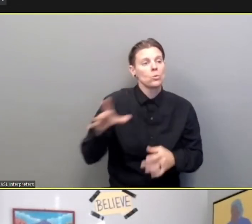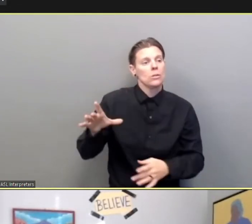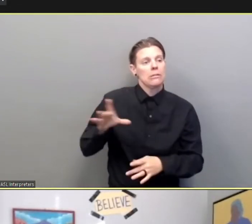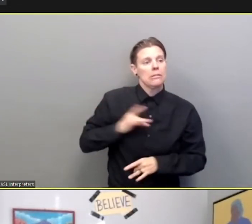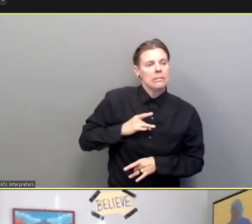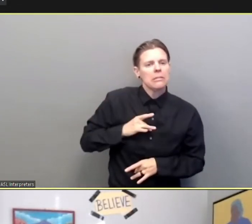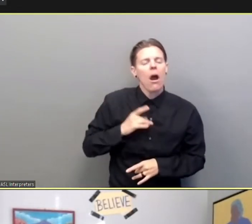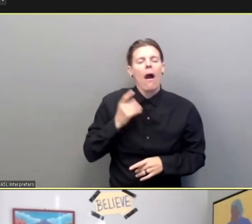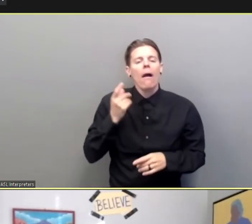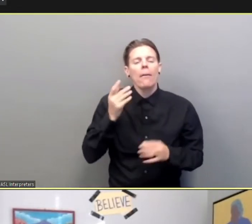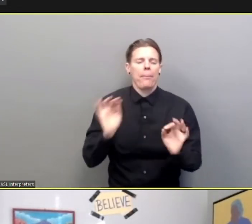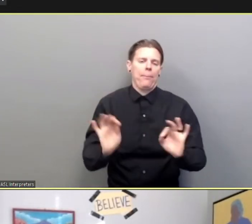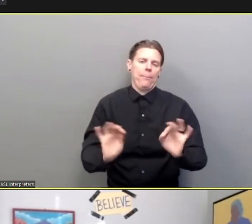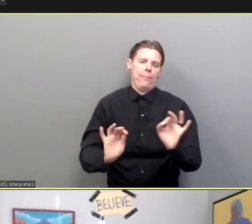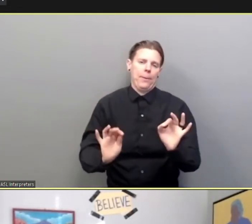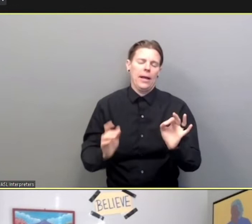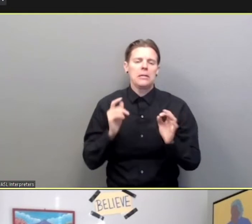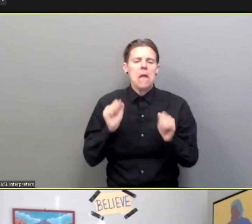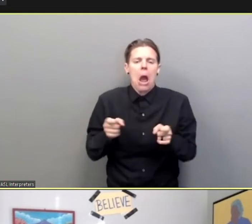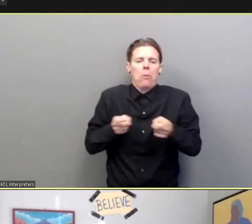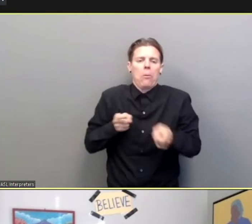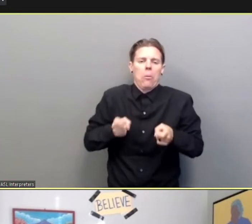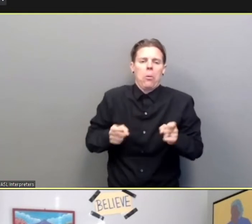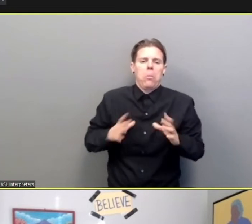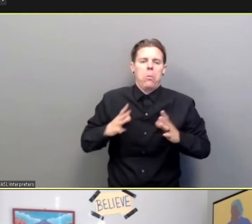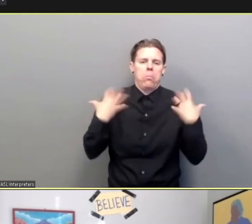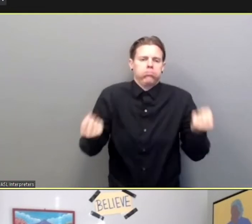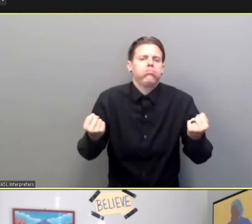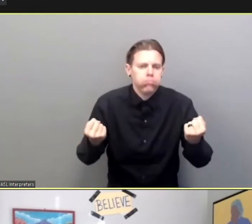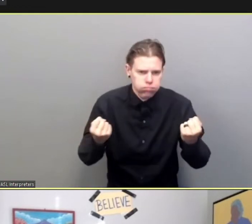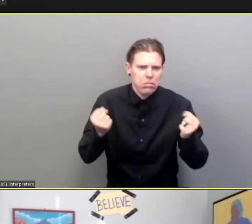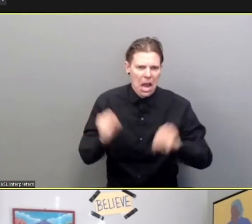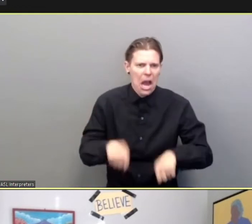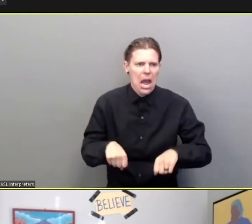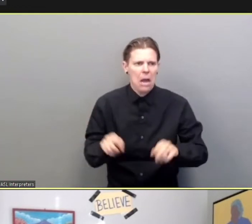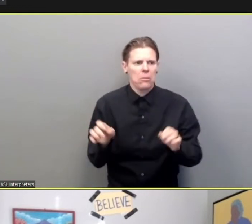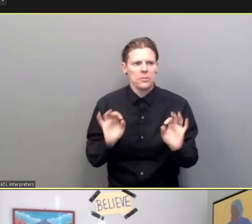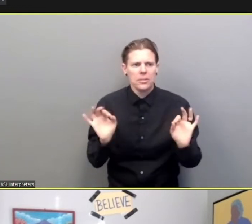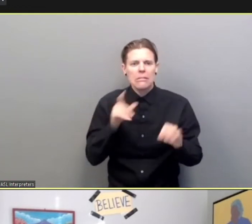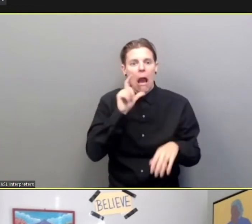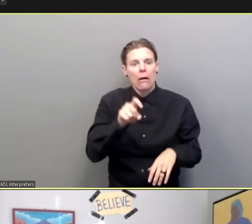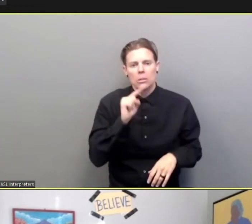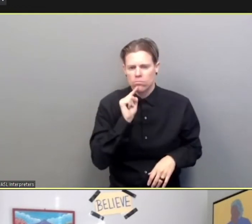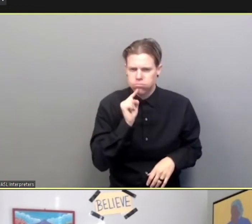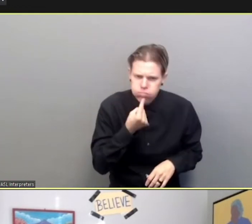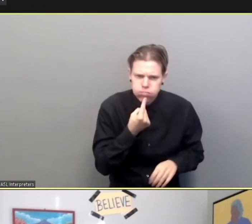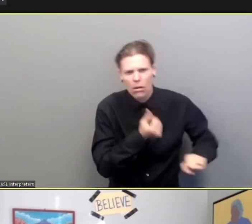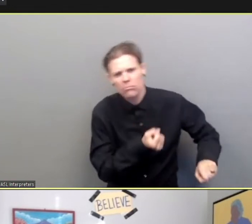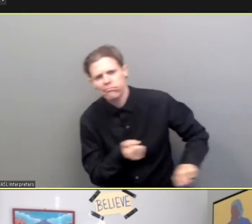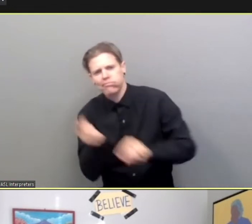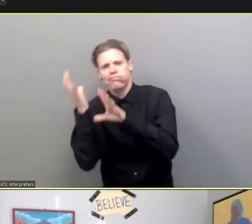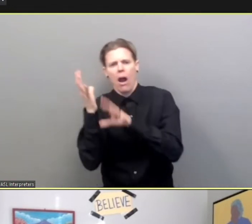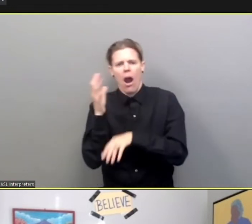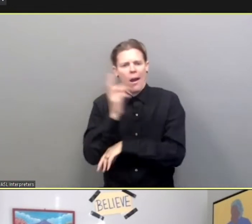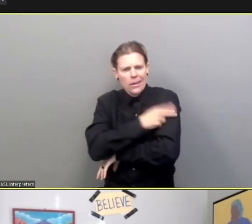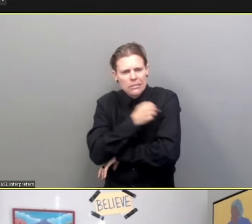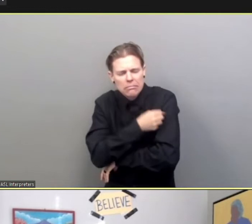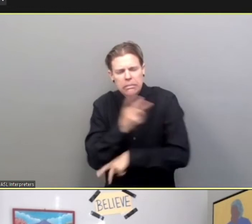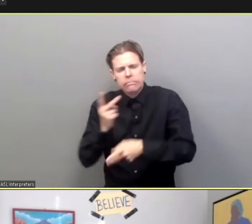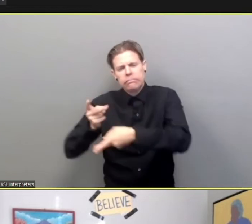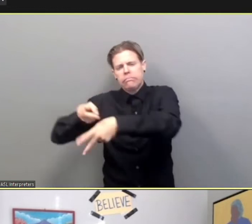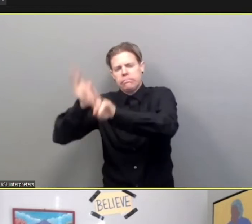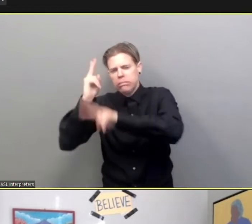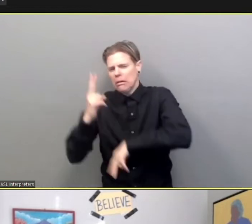Many of them do not result in hospitalization, and certainly do not result in death.